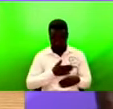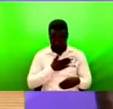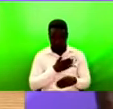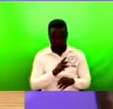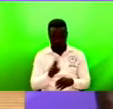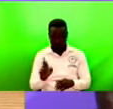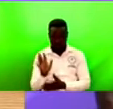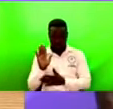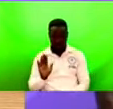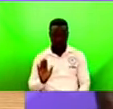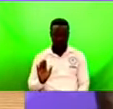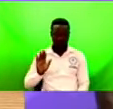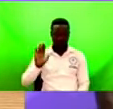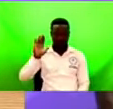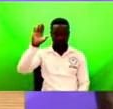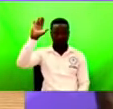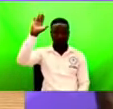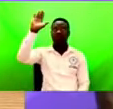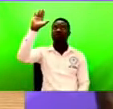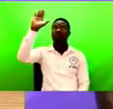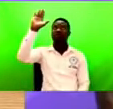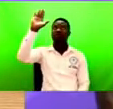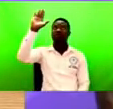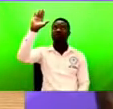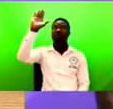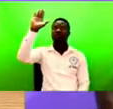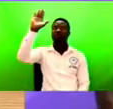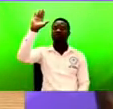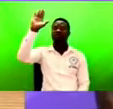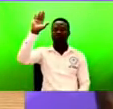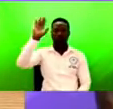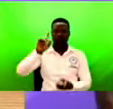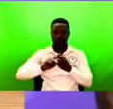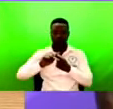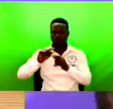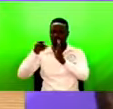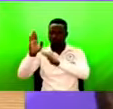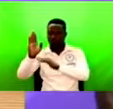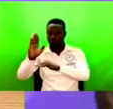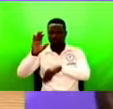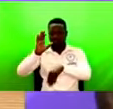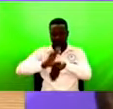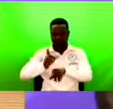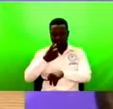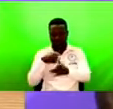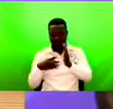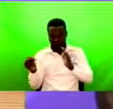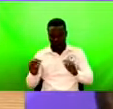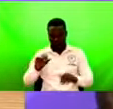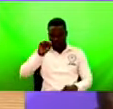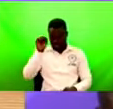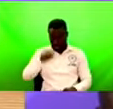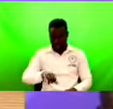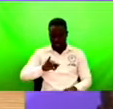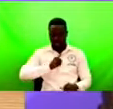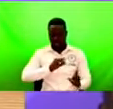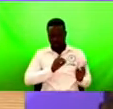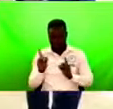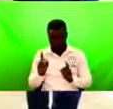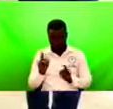right hand in pledge to God and the Church and say, yes, I do.